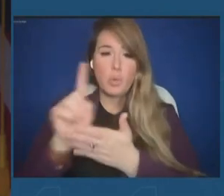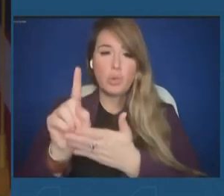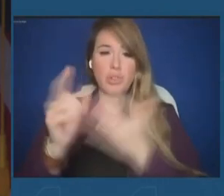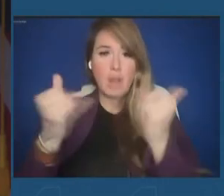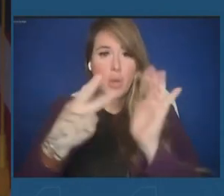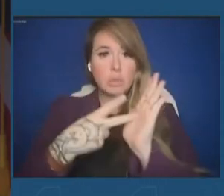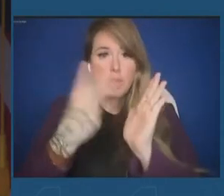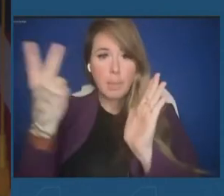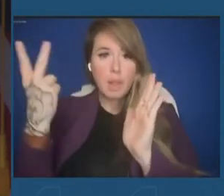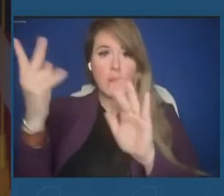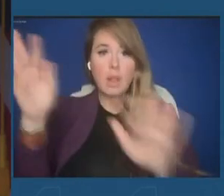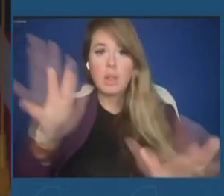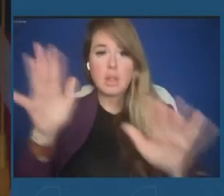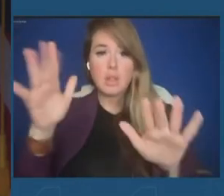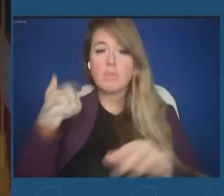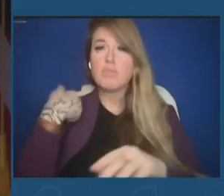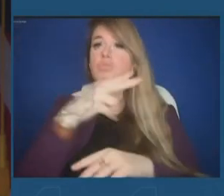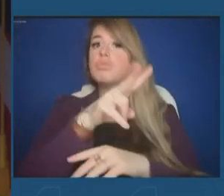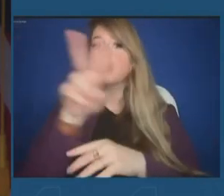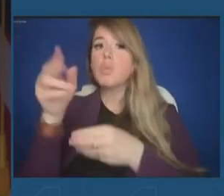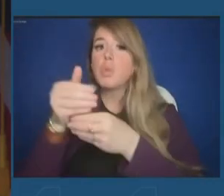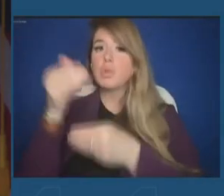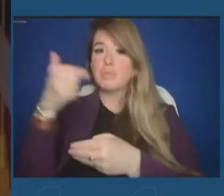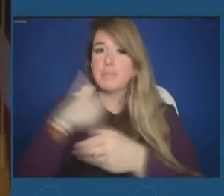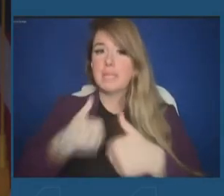I look out my window. I live right in downtown Buffalo.